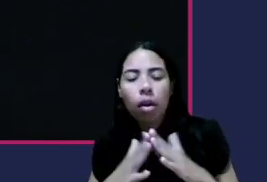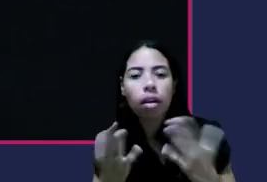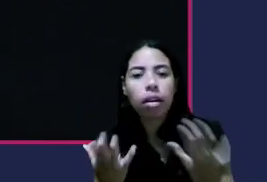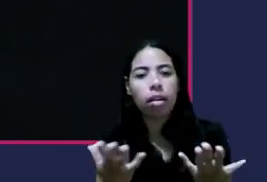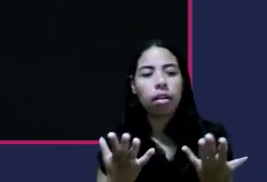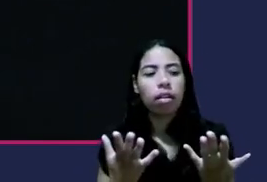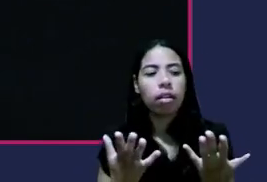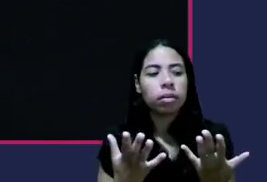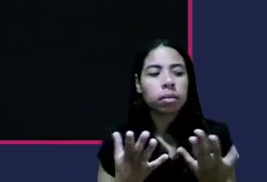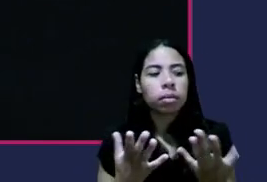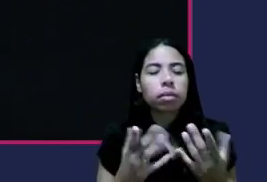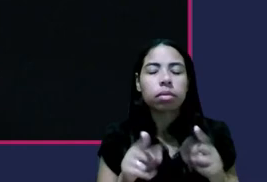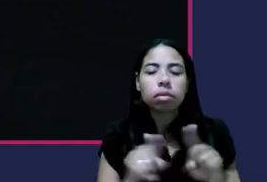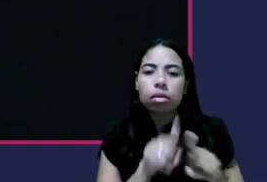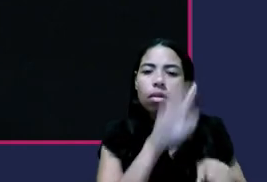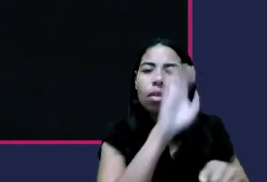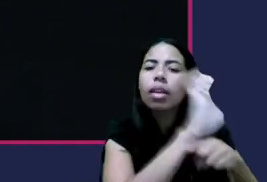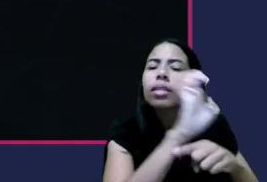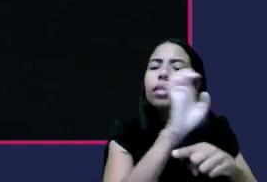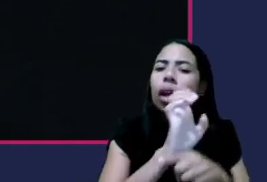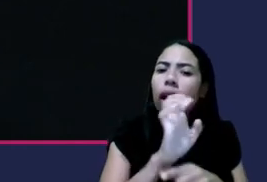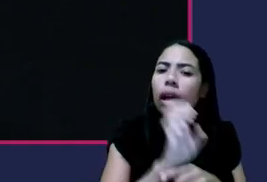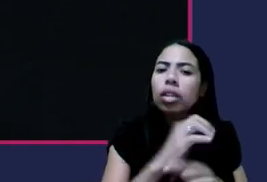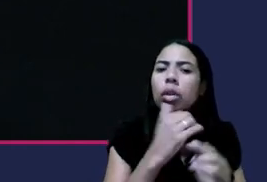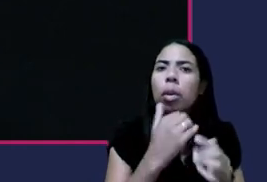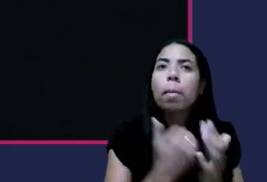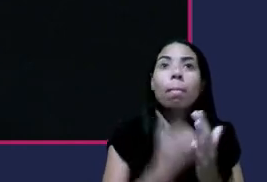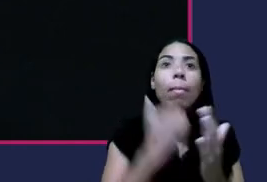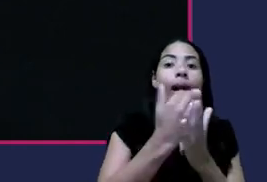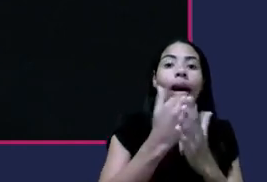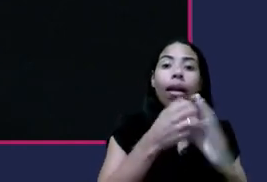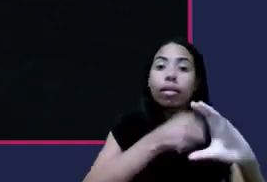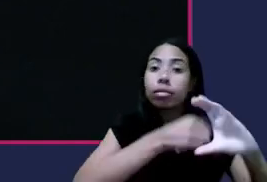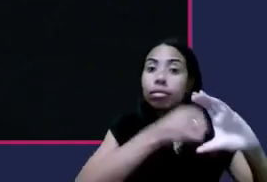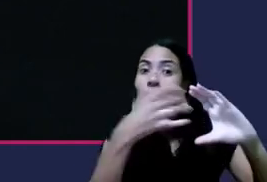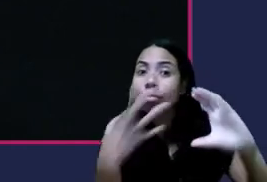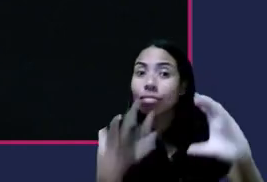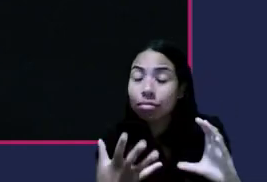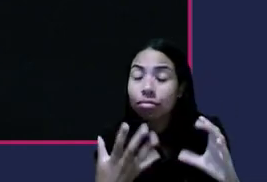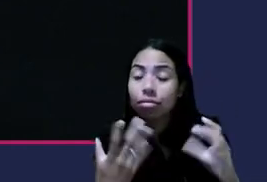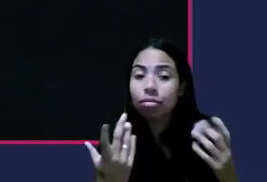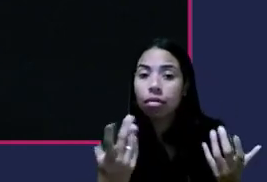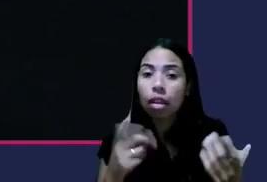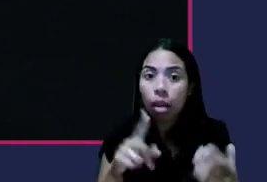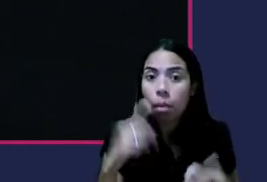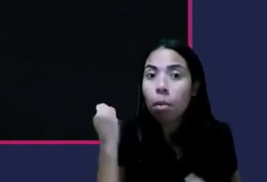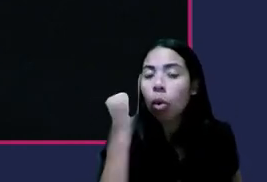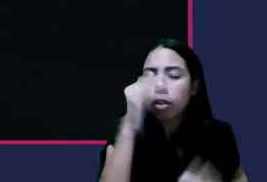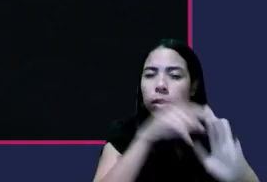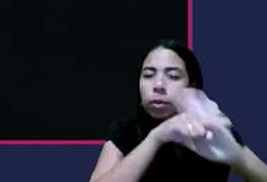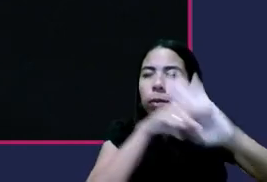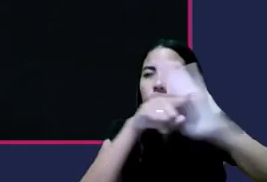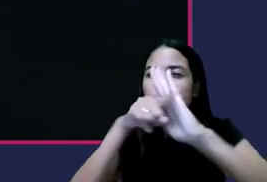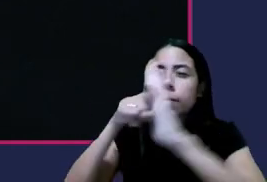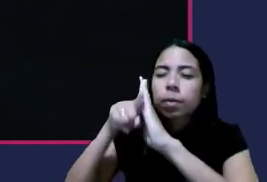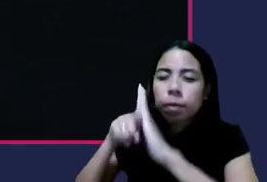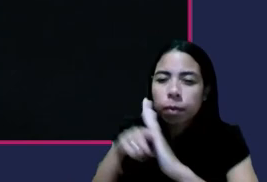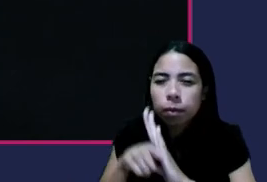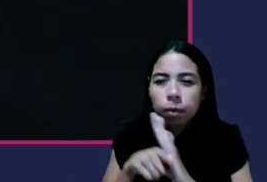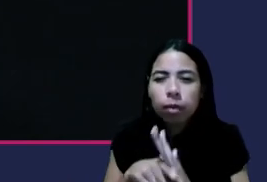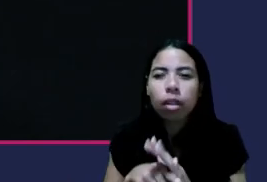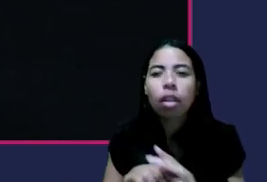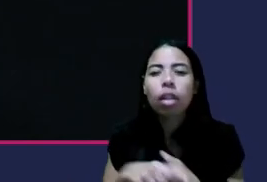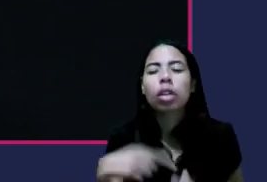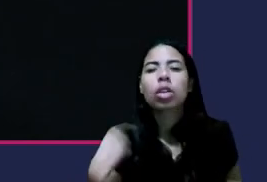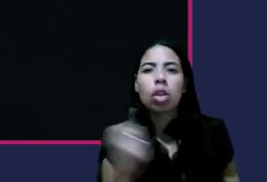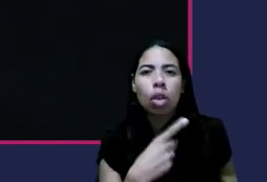people with rare diseases are, where they live, which states have the most of them, look how